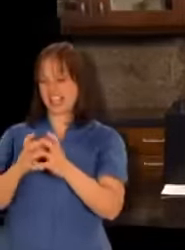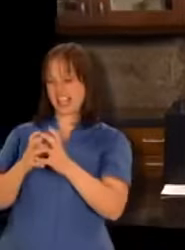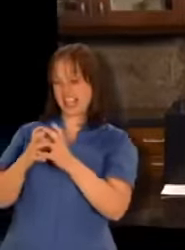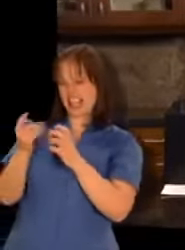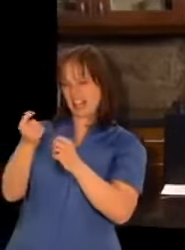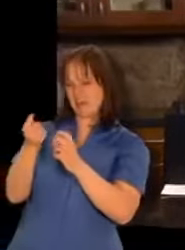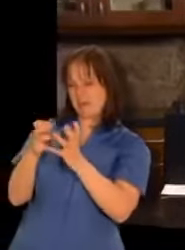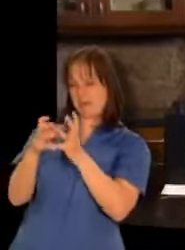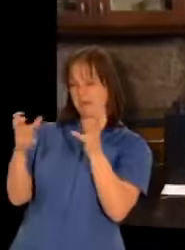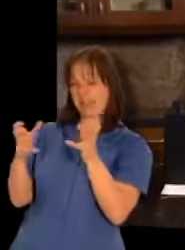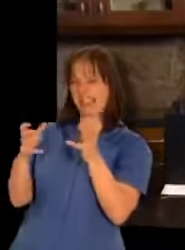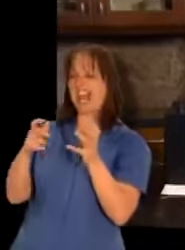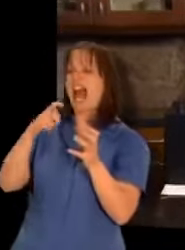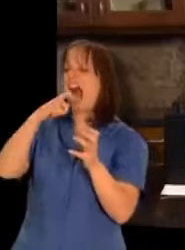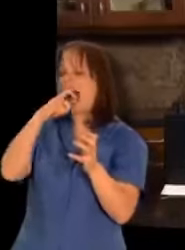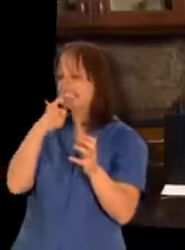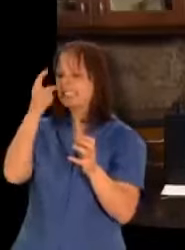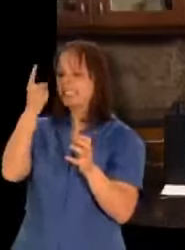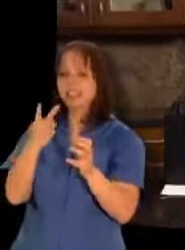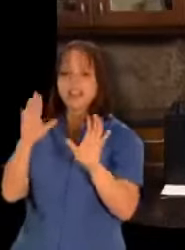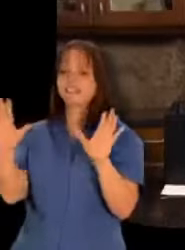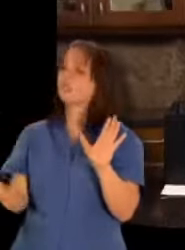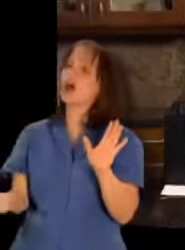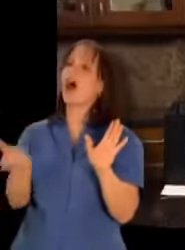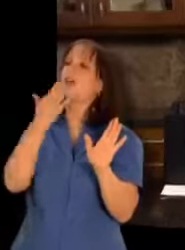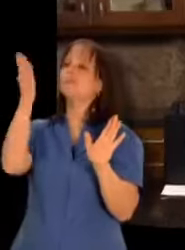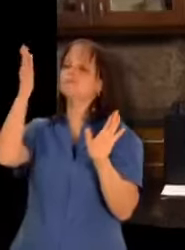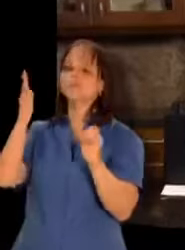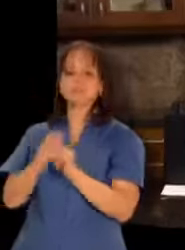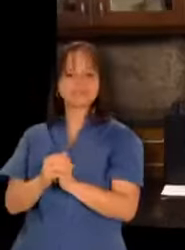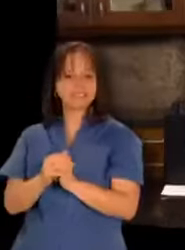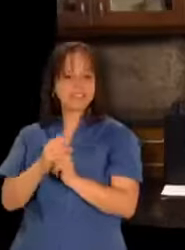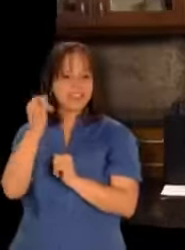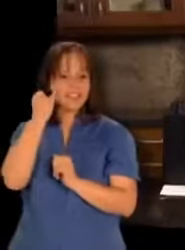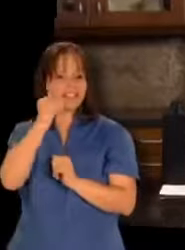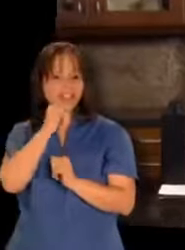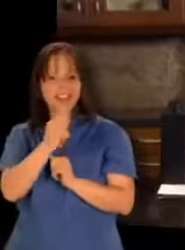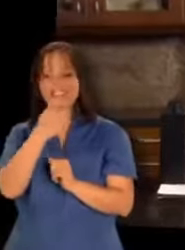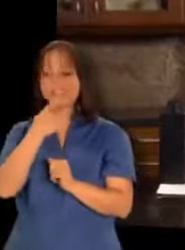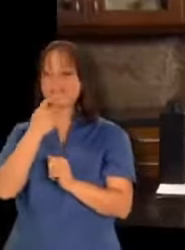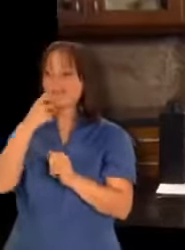you might not want to bite them in half. I would just bite the whole thing, or you might get tomato on you.